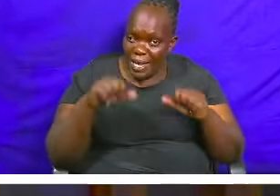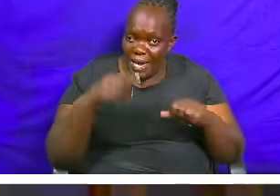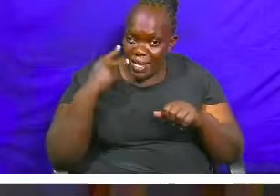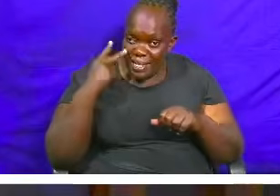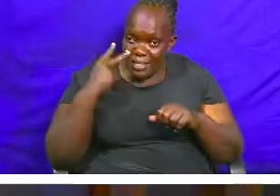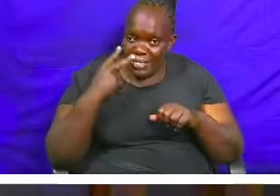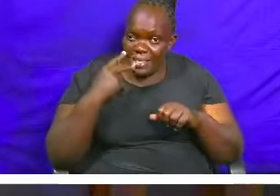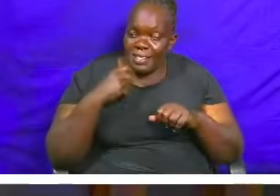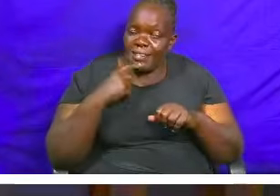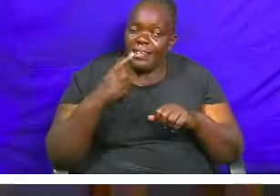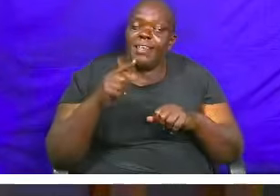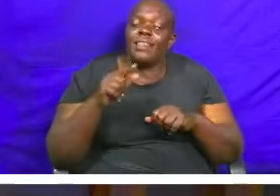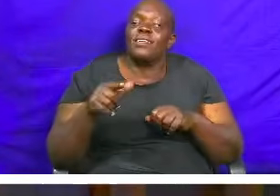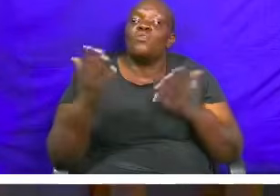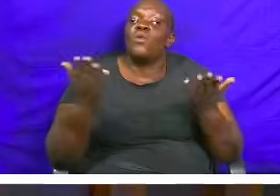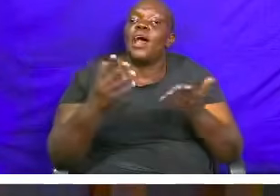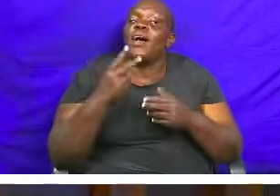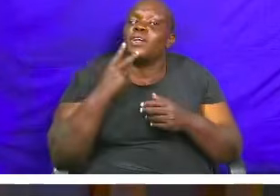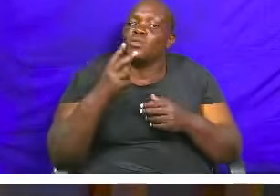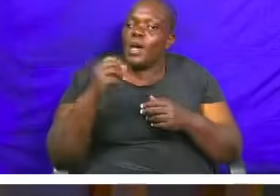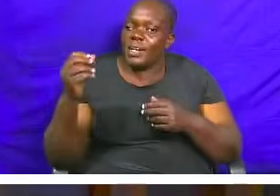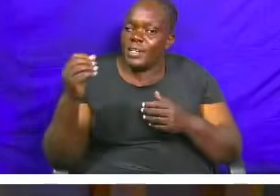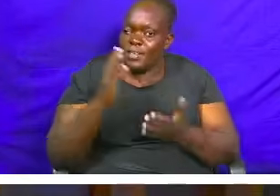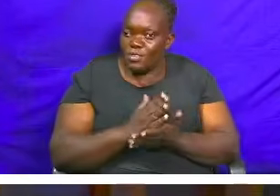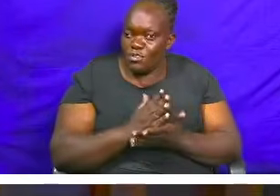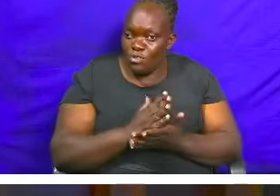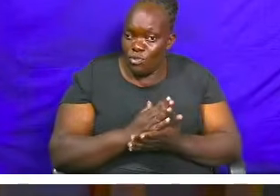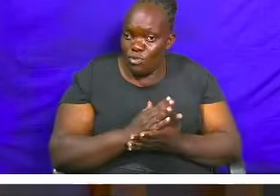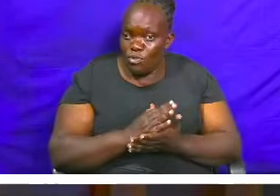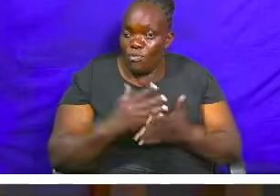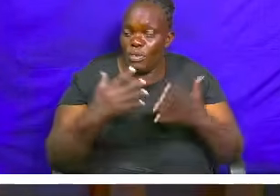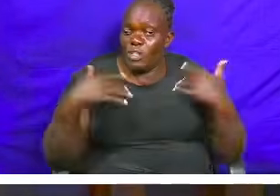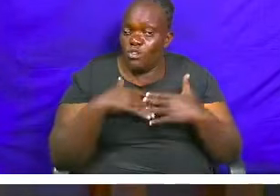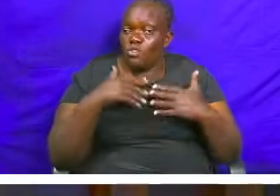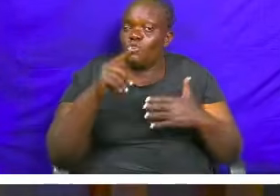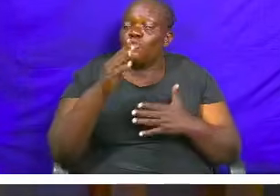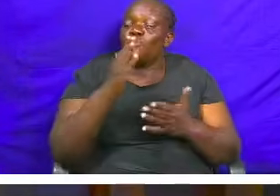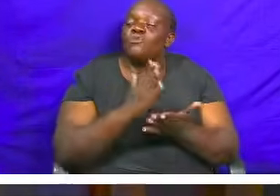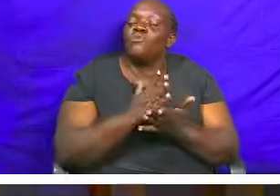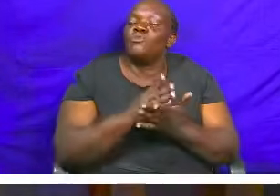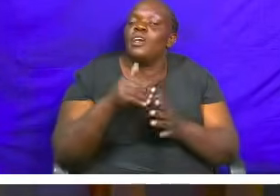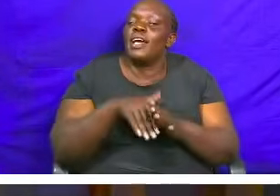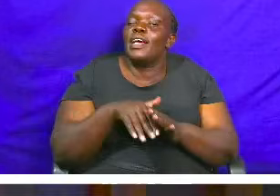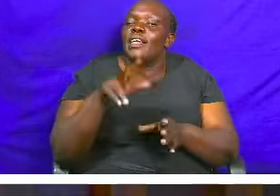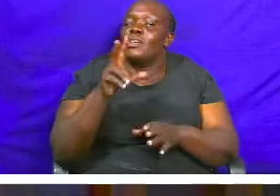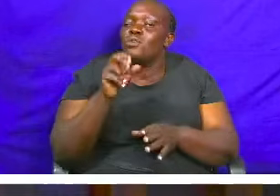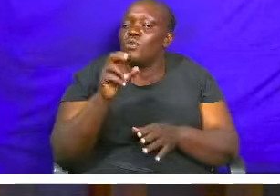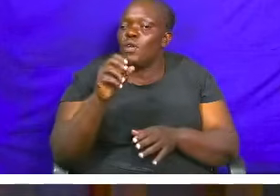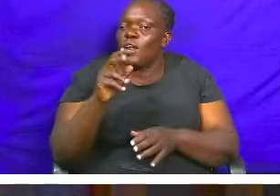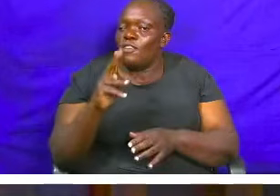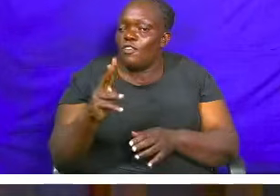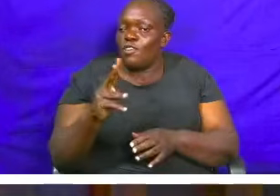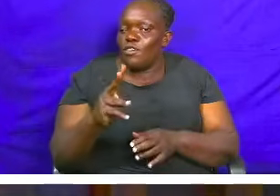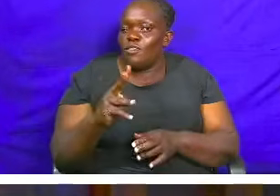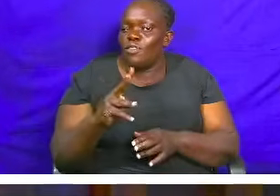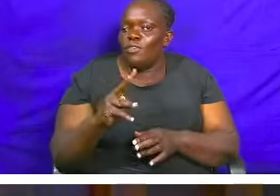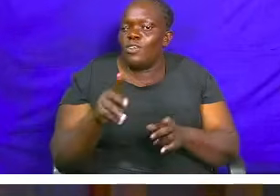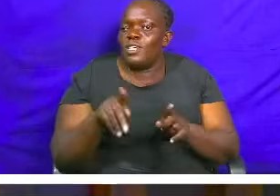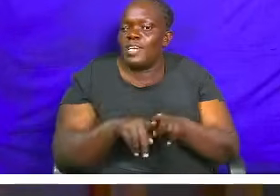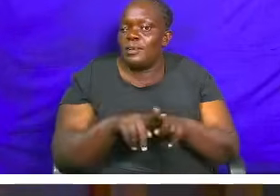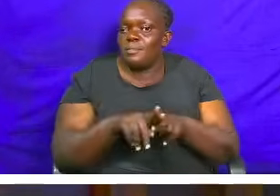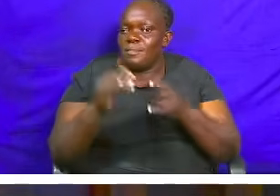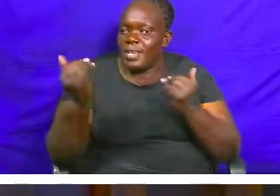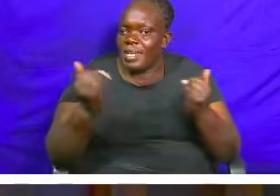where we were going. I can tell you, Daktari, I was shocked in 2024 at the invite of